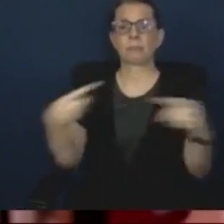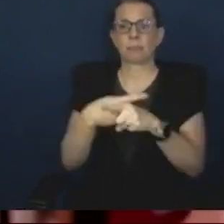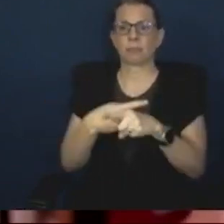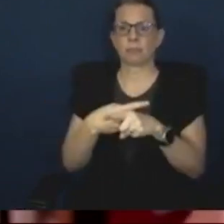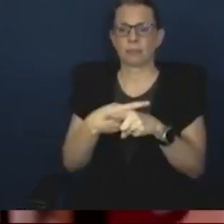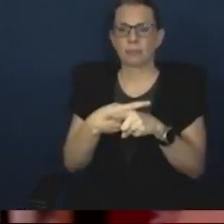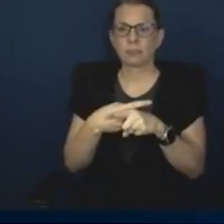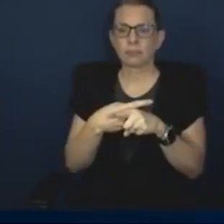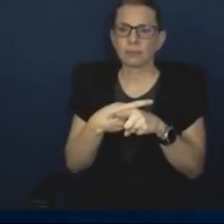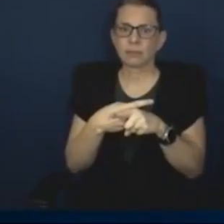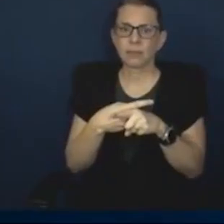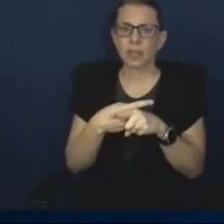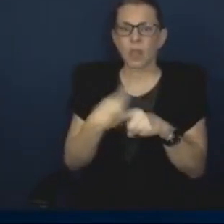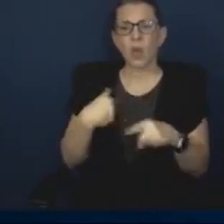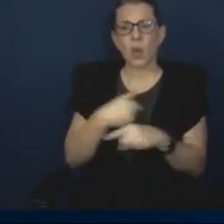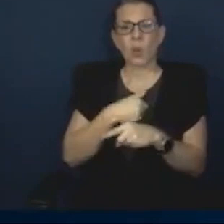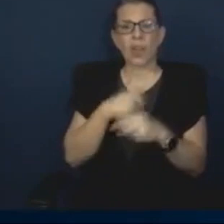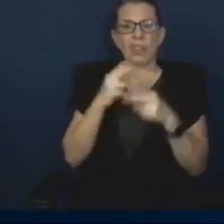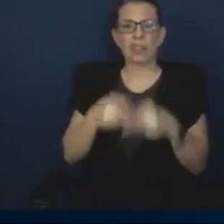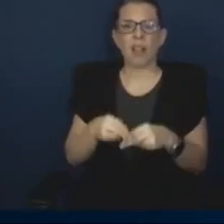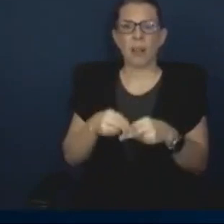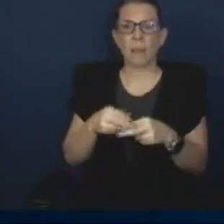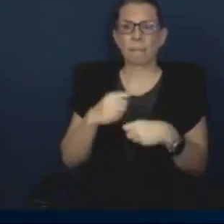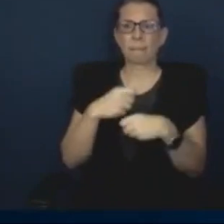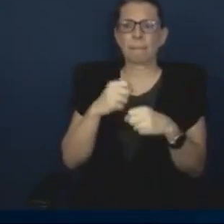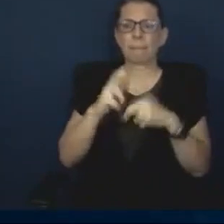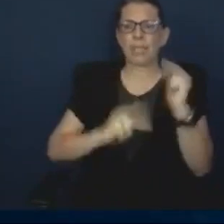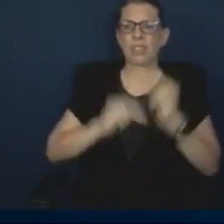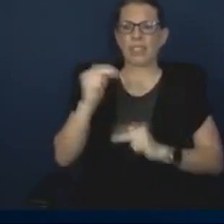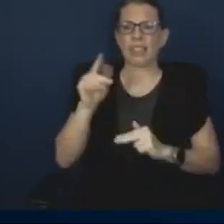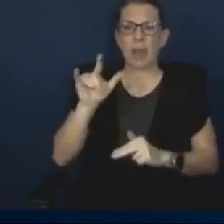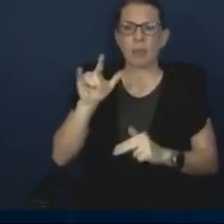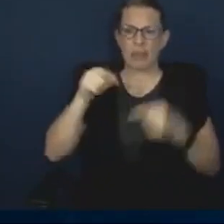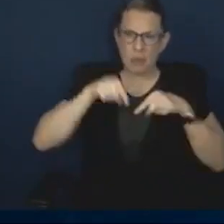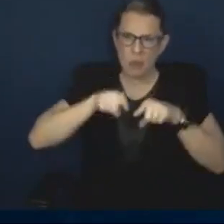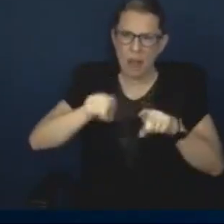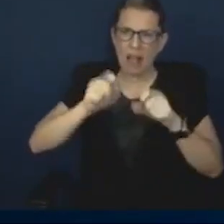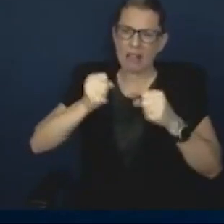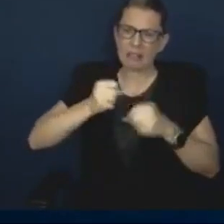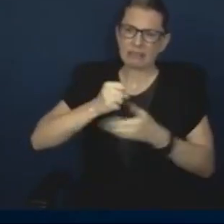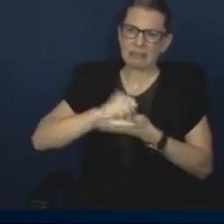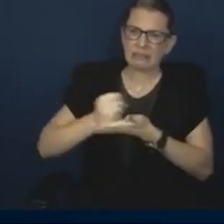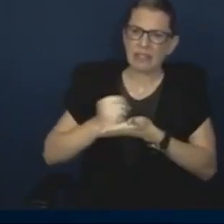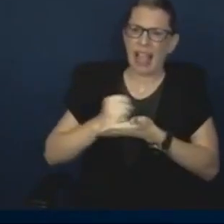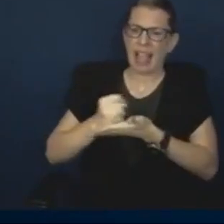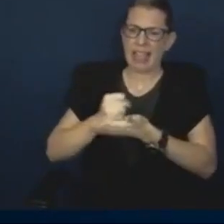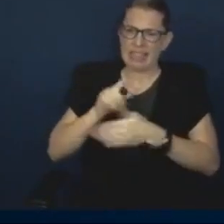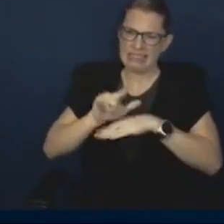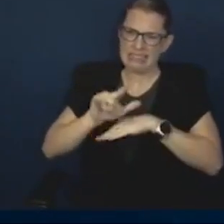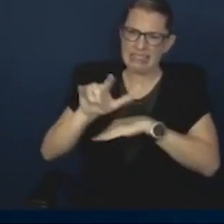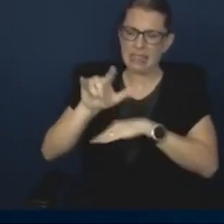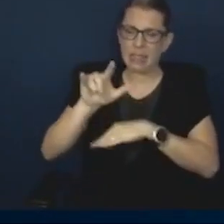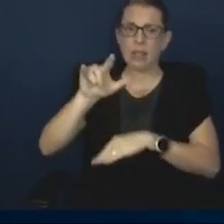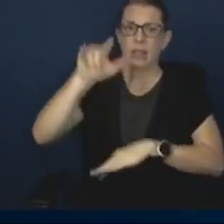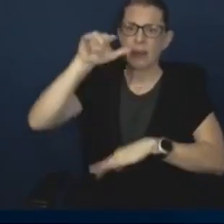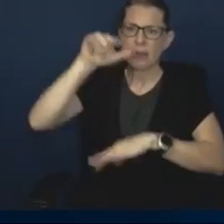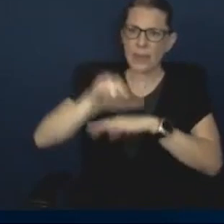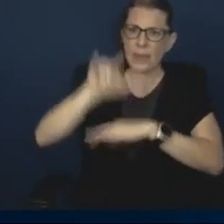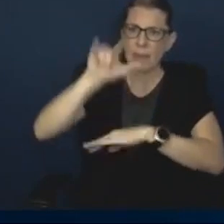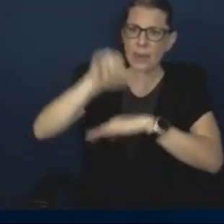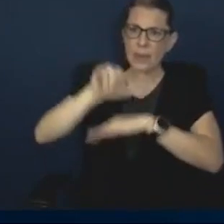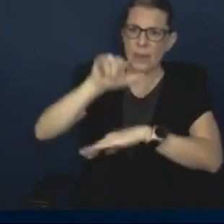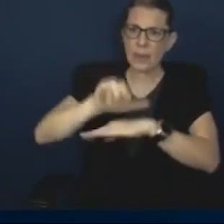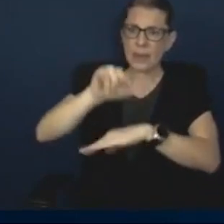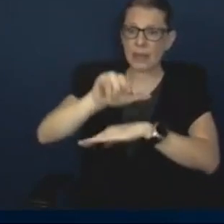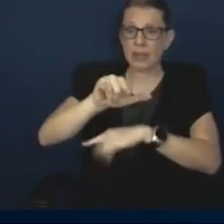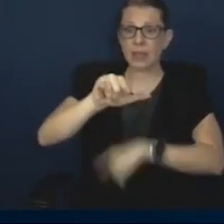airplane while you fly it. And we may have a few more parts on it, and we haven't gone down recently. We may have had a few bumpy landings along the way. We haven't gone down